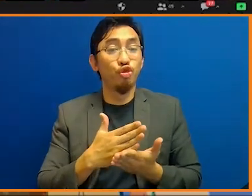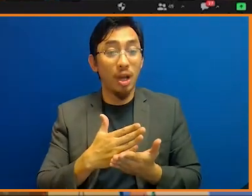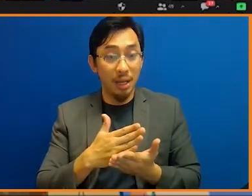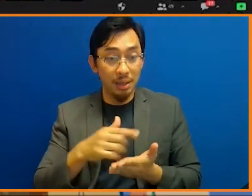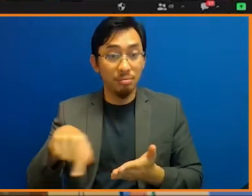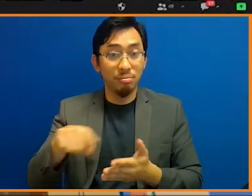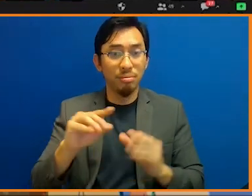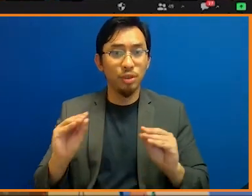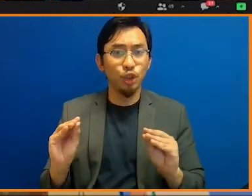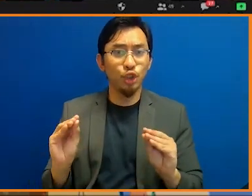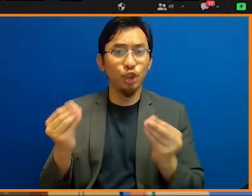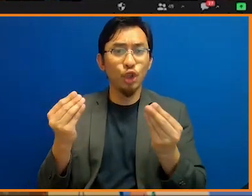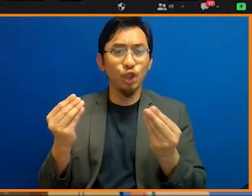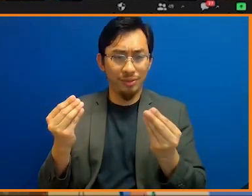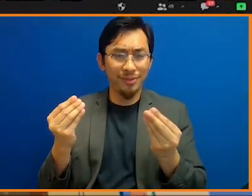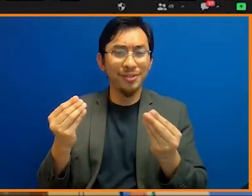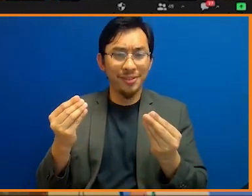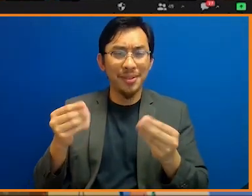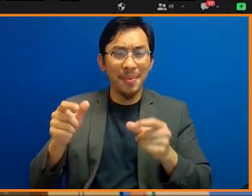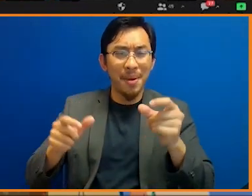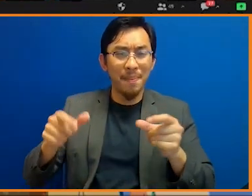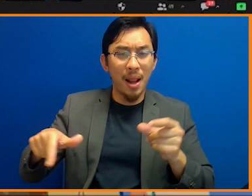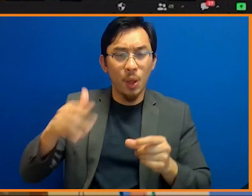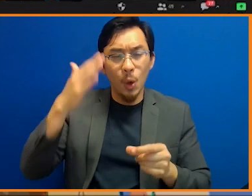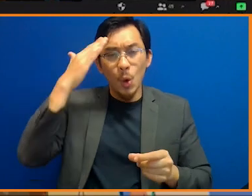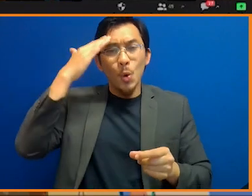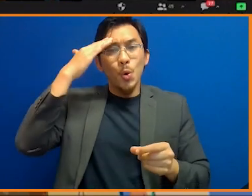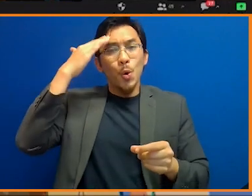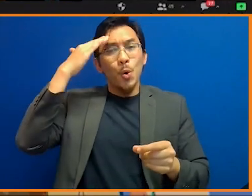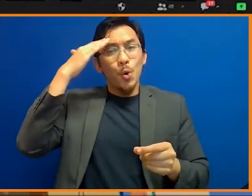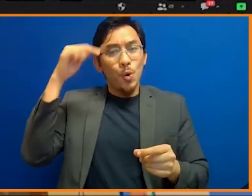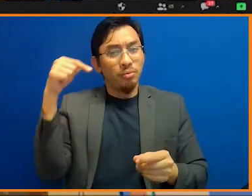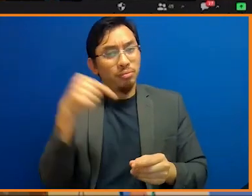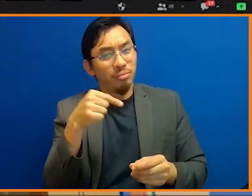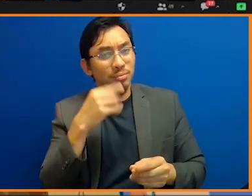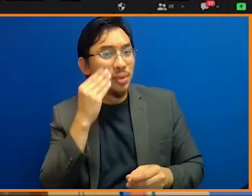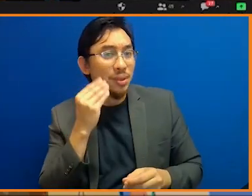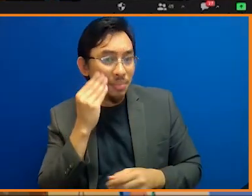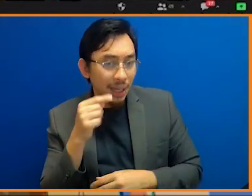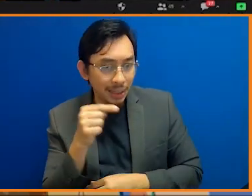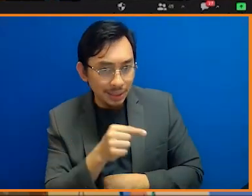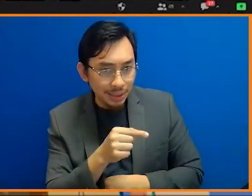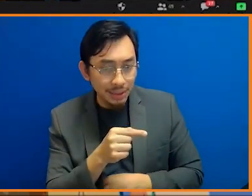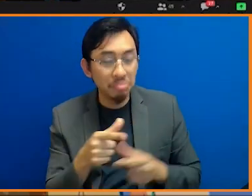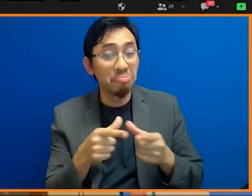we'd like to share or to let young people know more about that. But still,